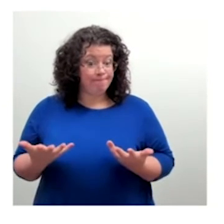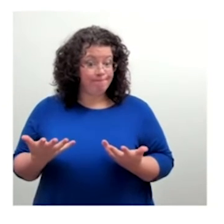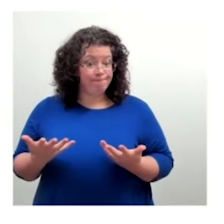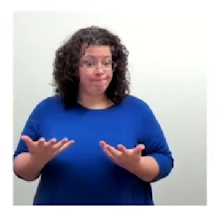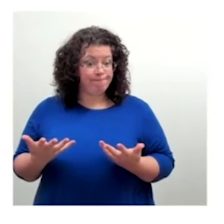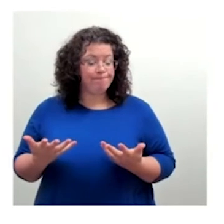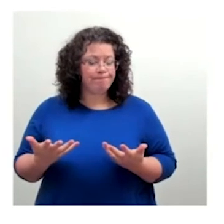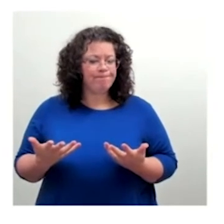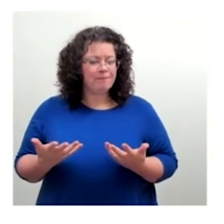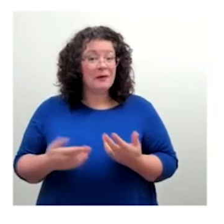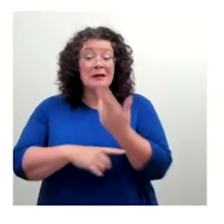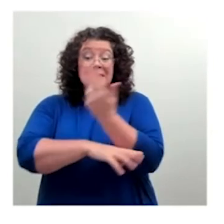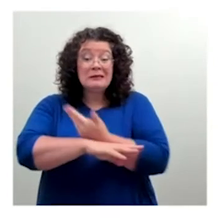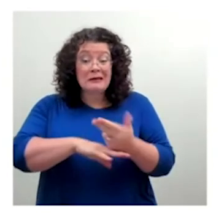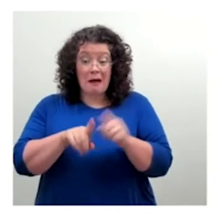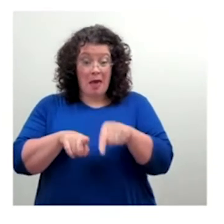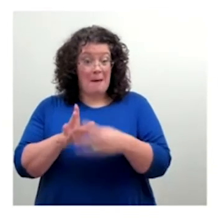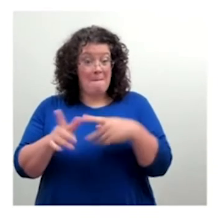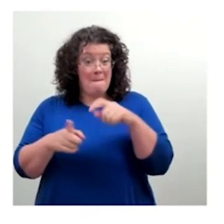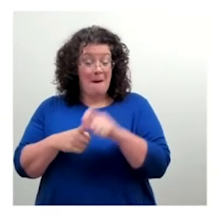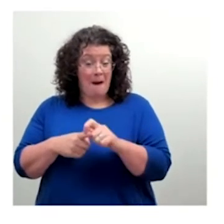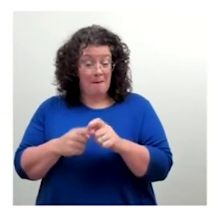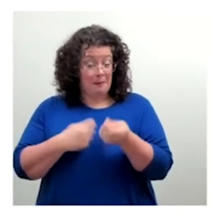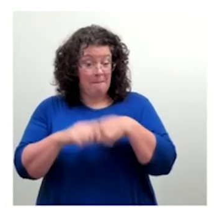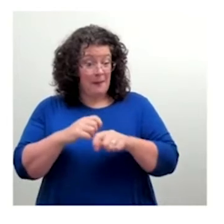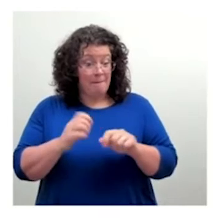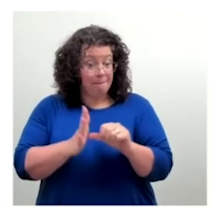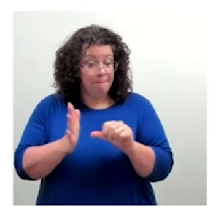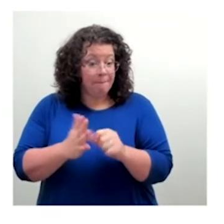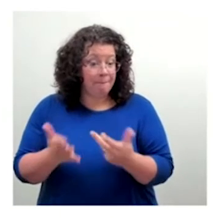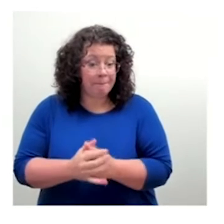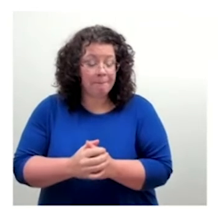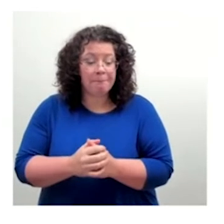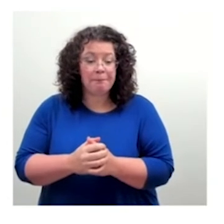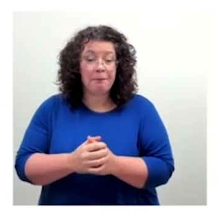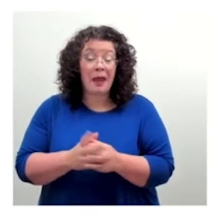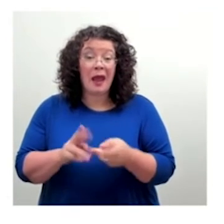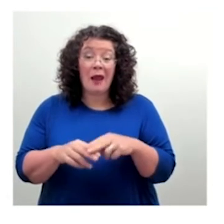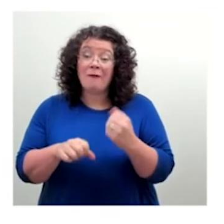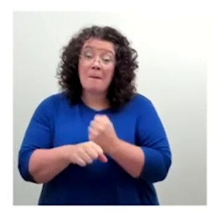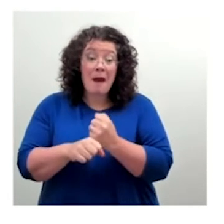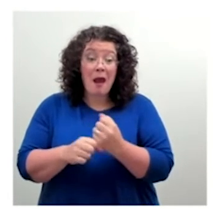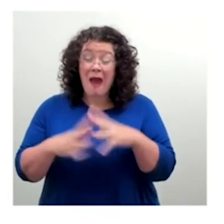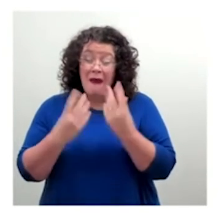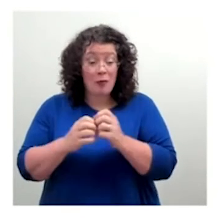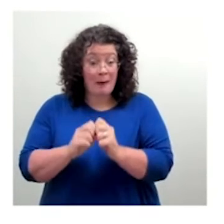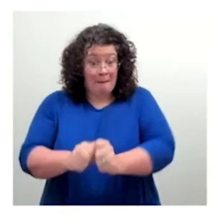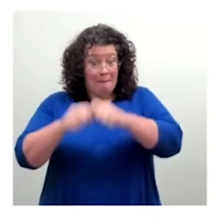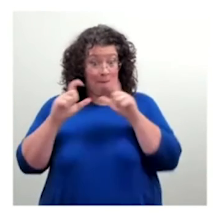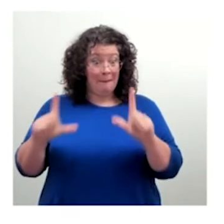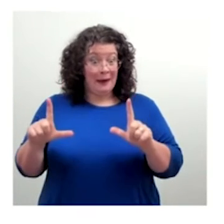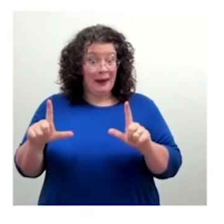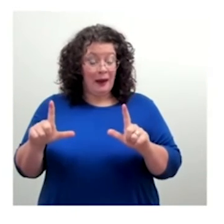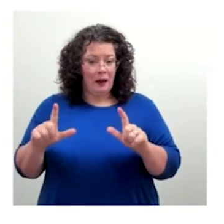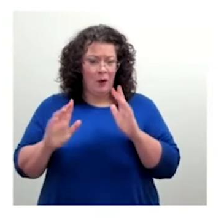enter into vertical scrolling or paging, or some other issue would hit, because you're basically designing stuff that's really small. So you would